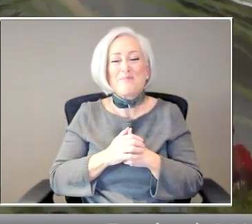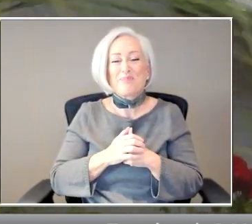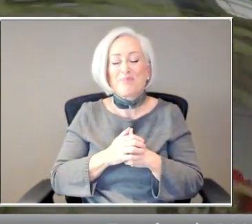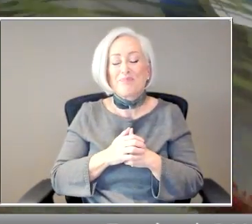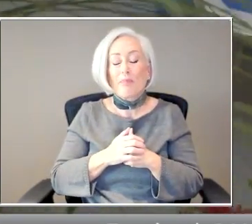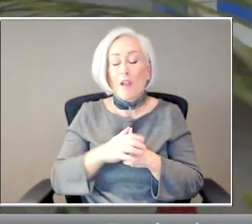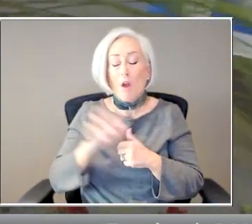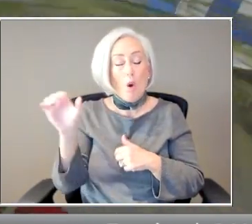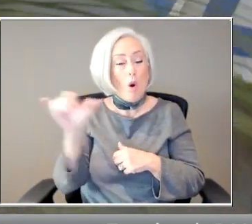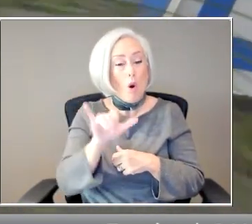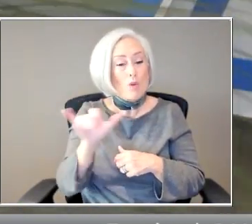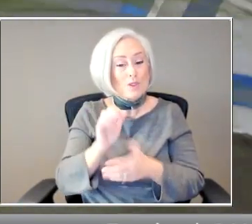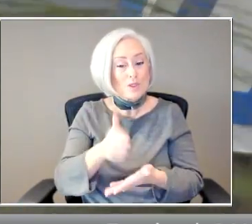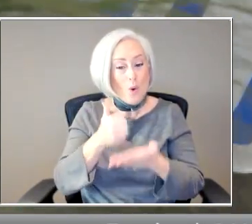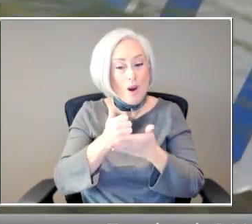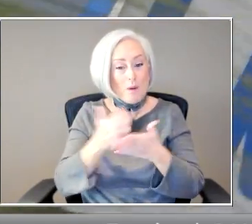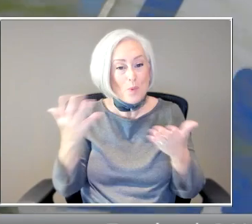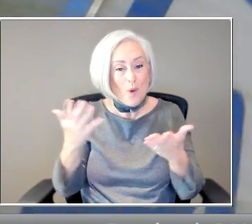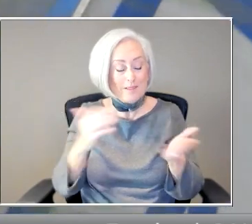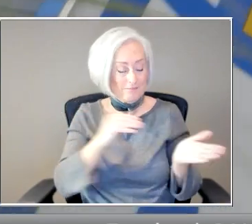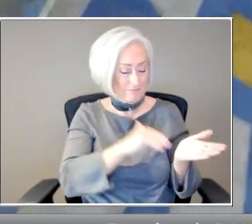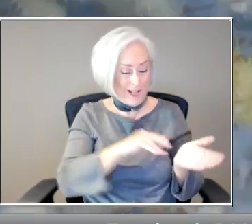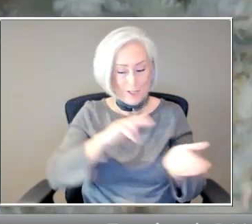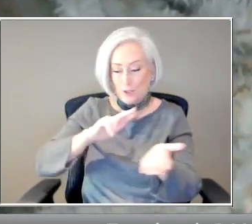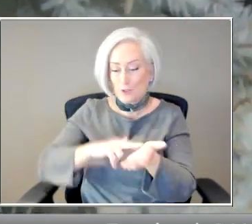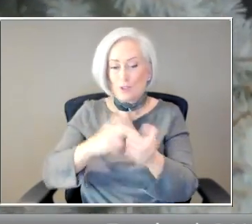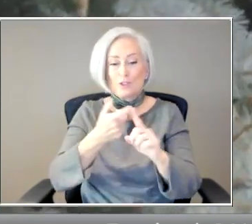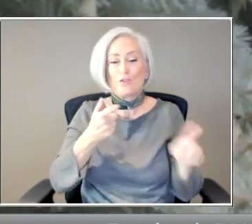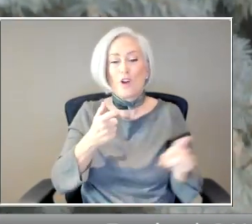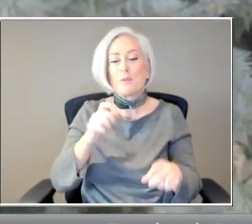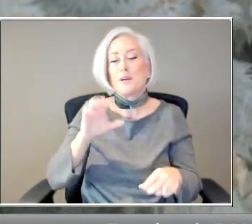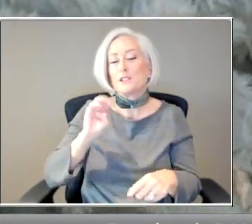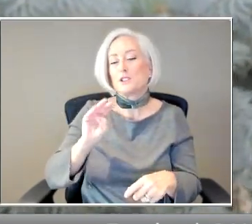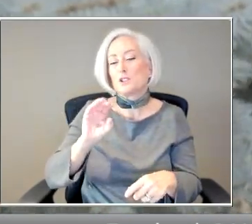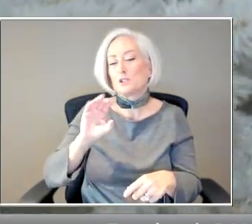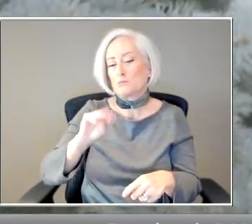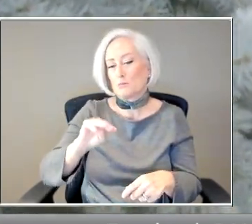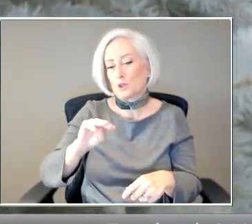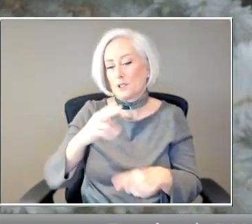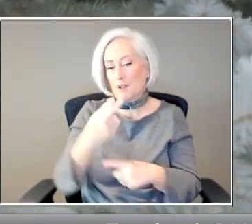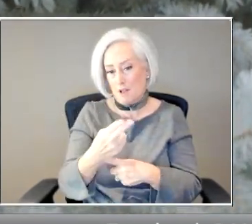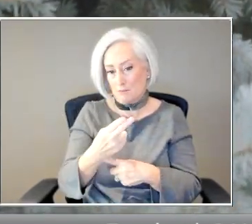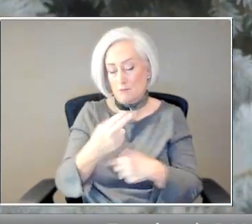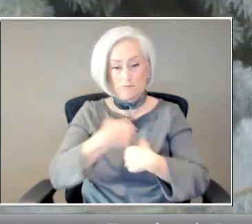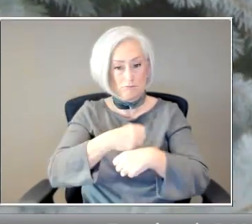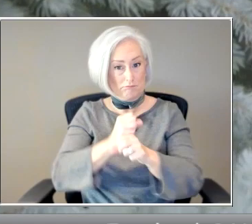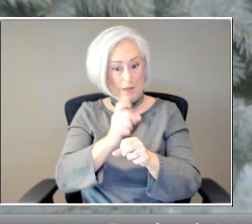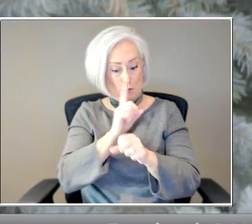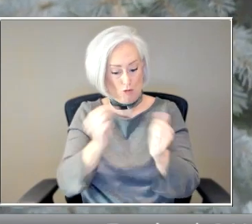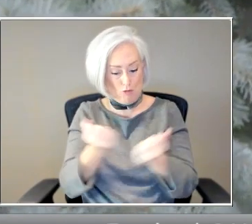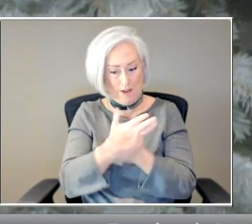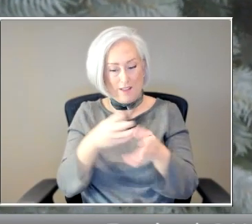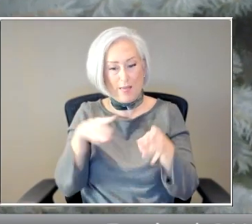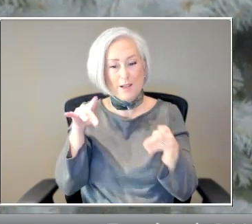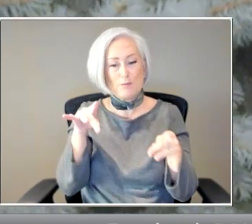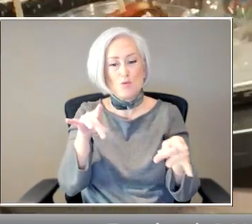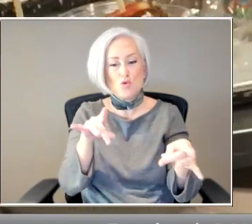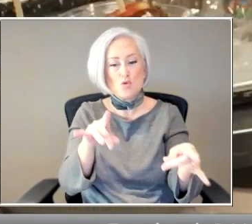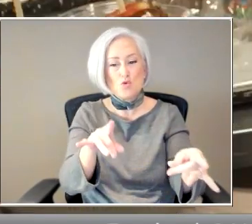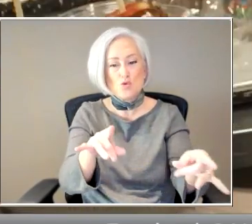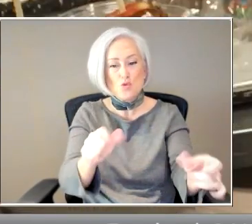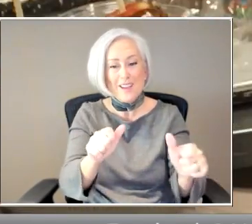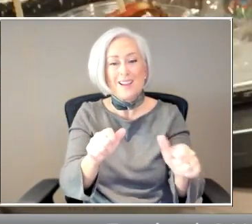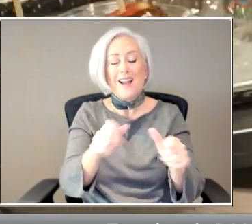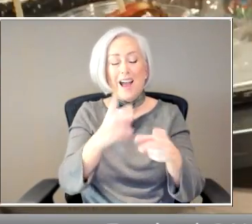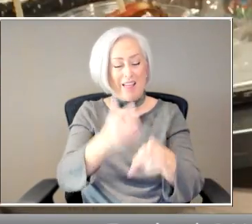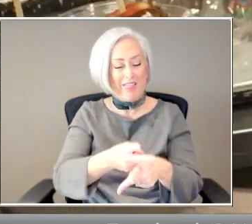transition, doctors and nurses at Children's Mercy, who also make sure everything goes smoothly and that the care is seamless. I